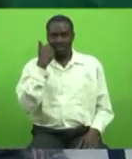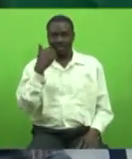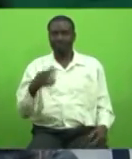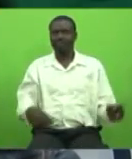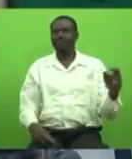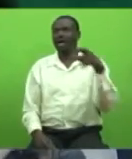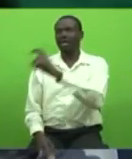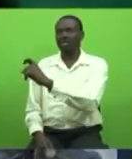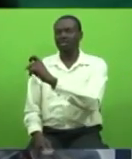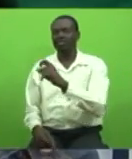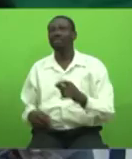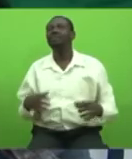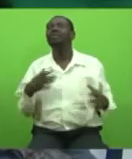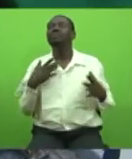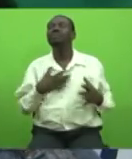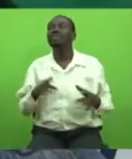the hat there.